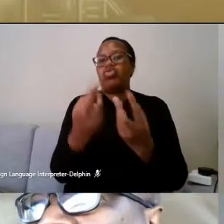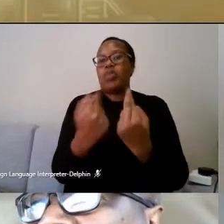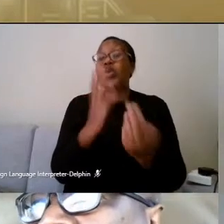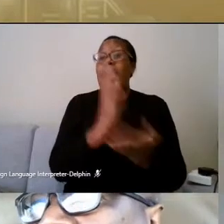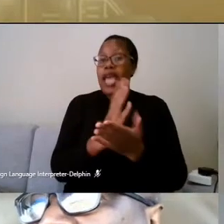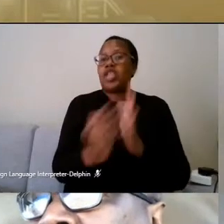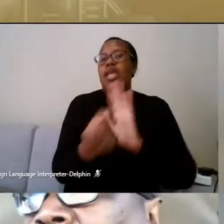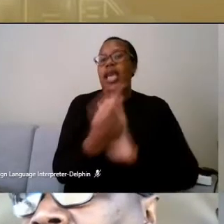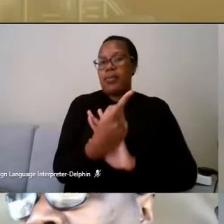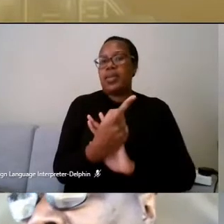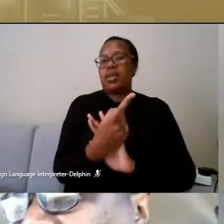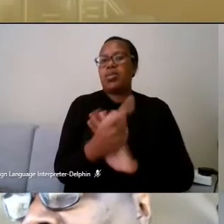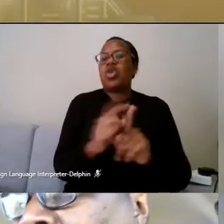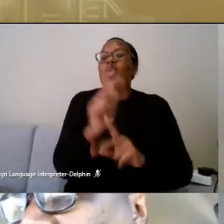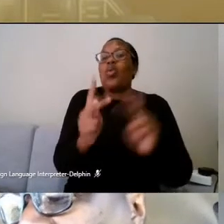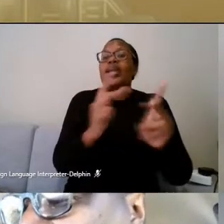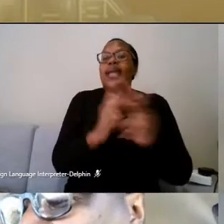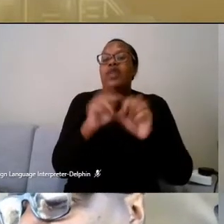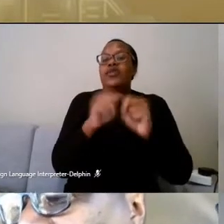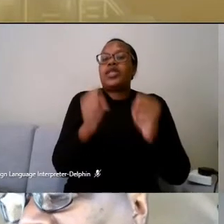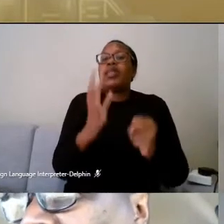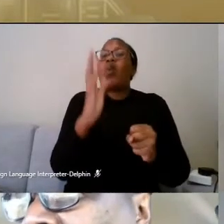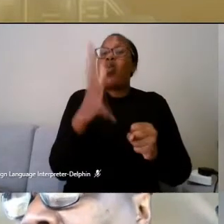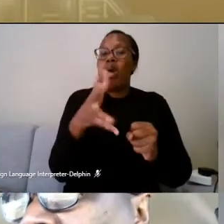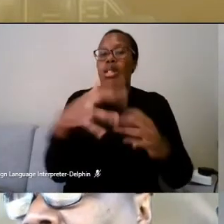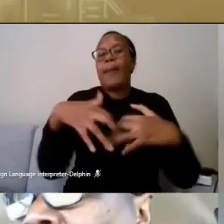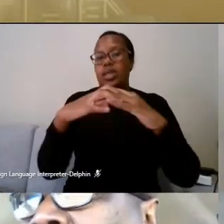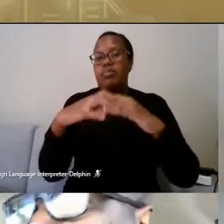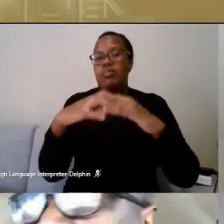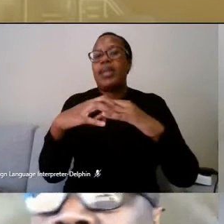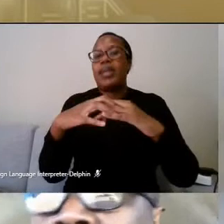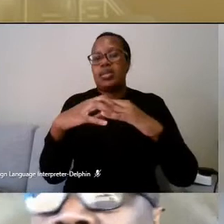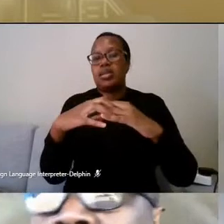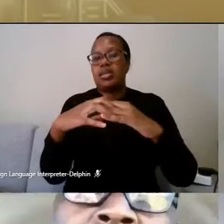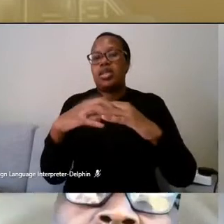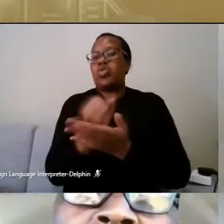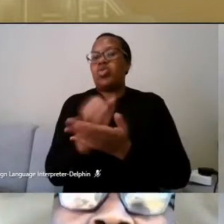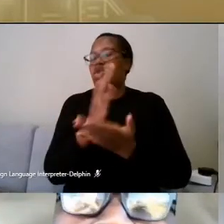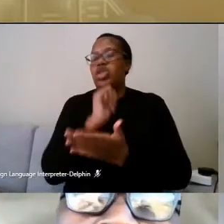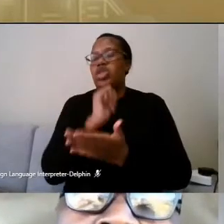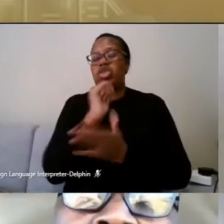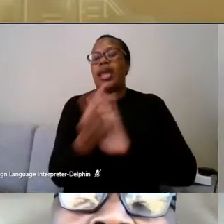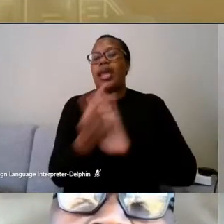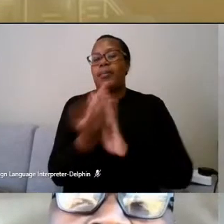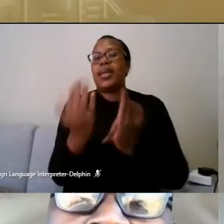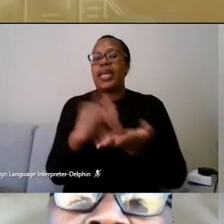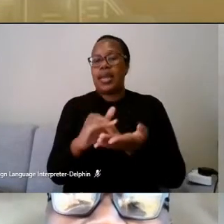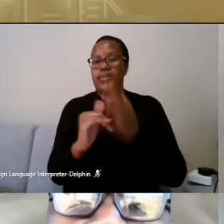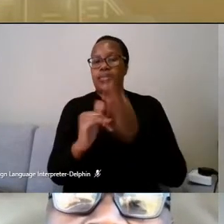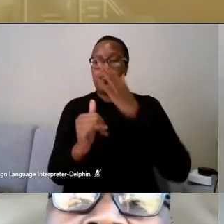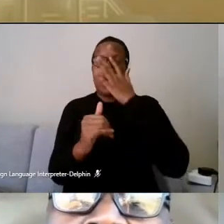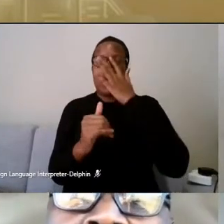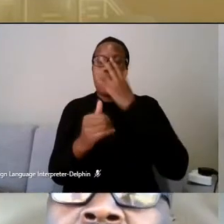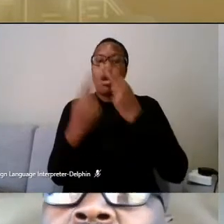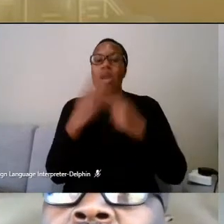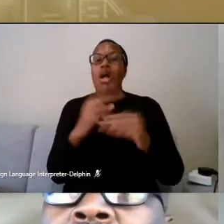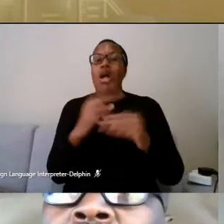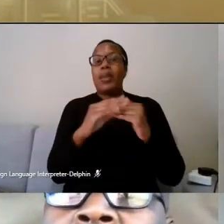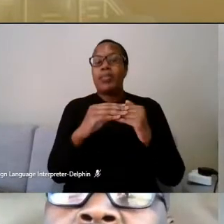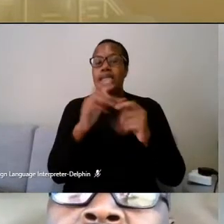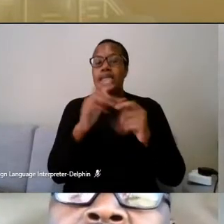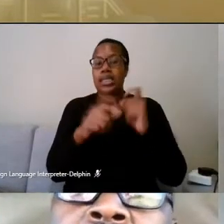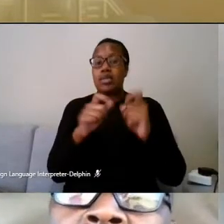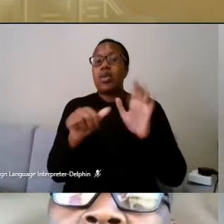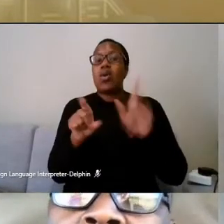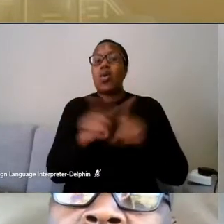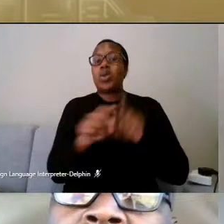what kind of systems they're going to put in place to ensure that this doesn't actually happen again. On members, I think it will also be important to mention